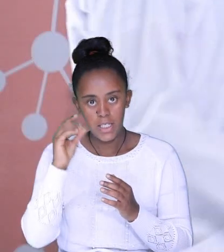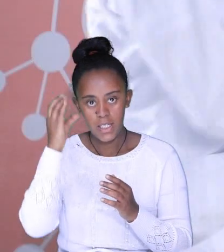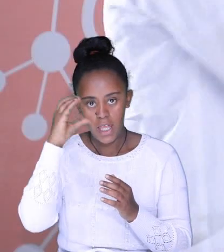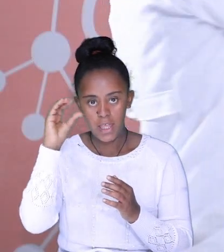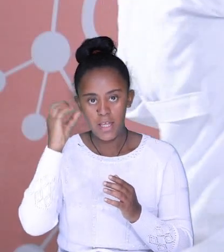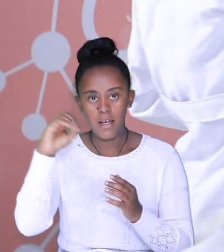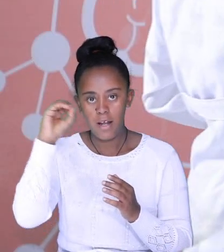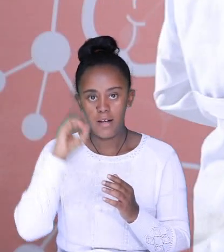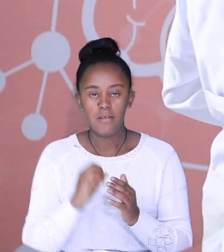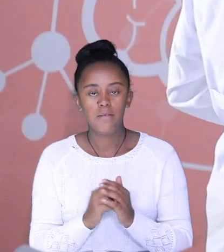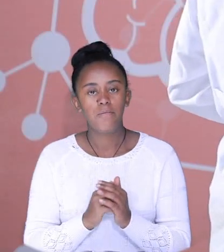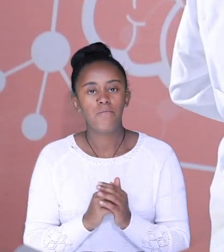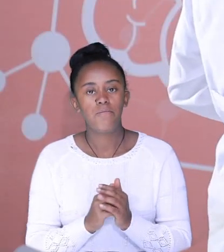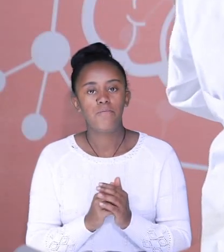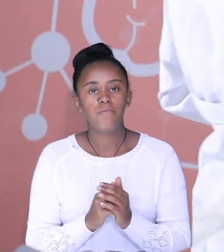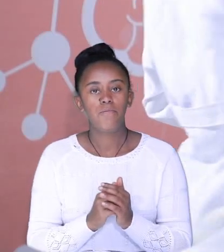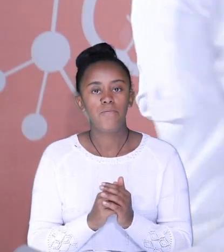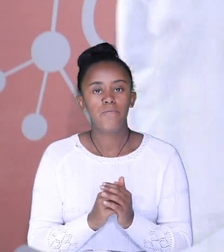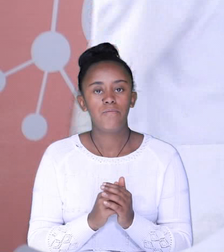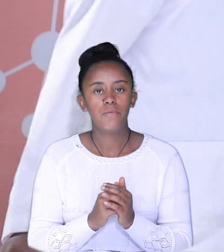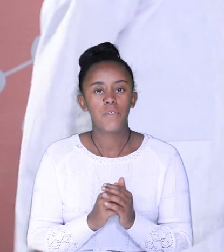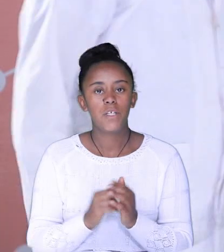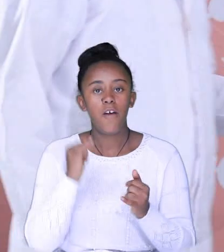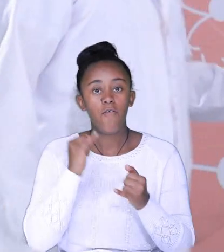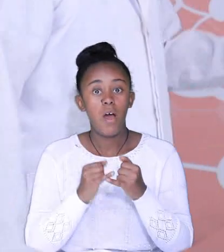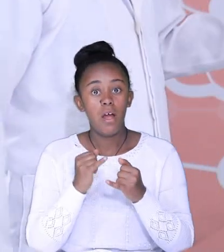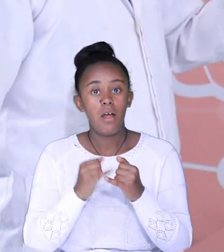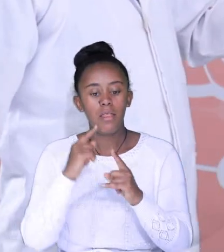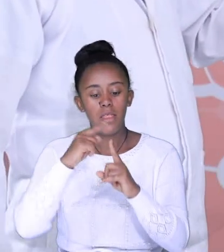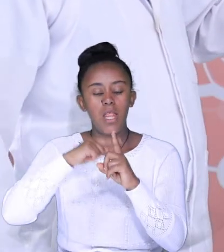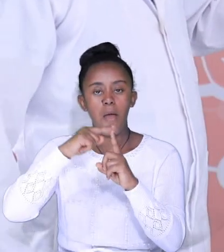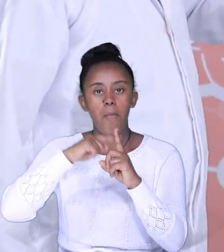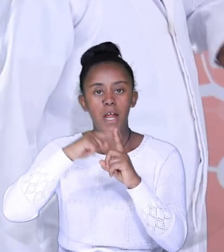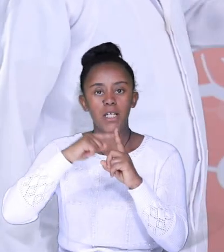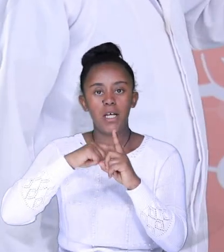Tf final temperature. The final temperature is